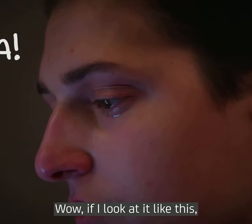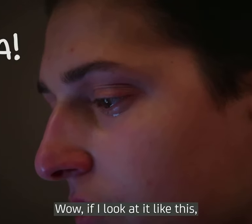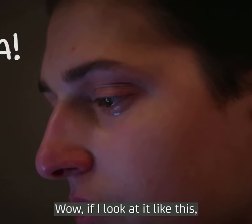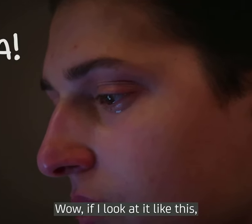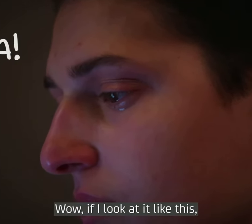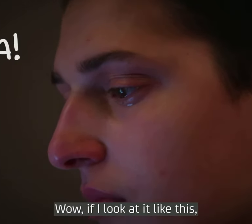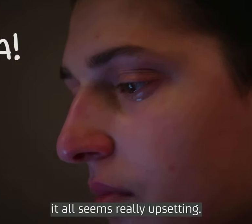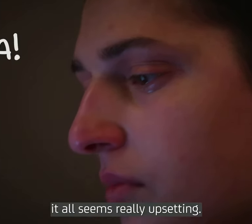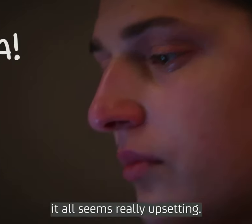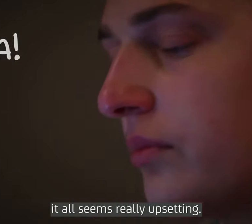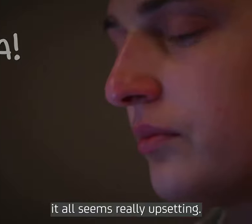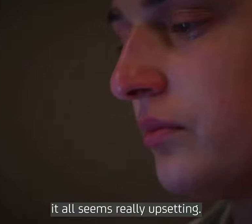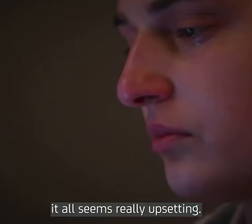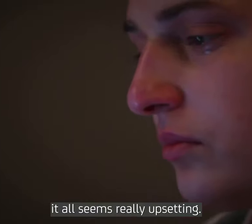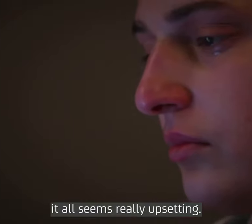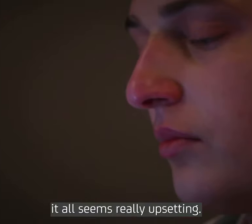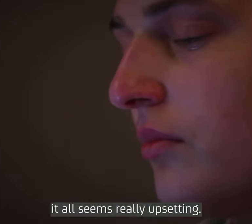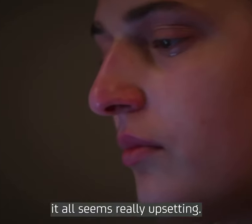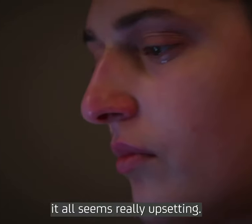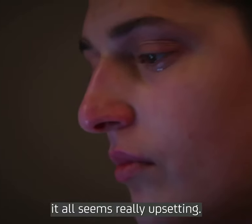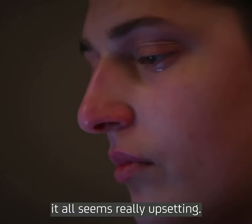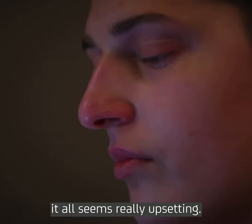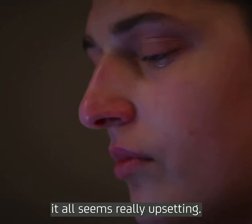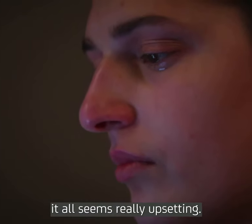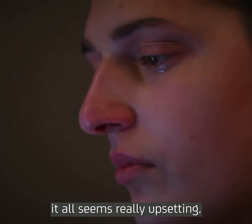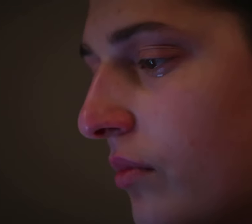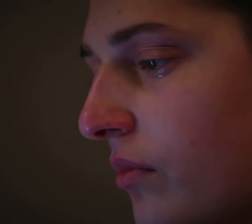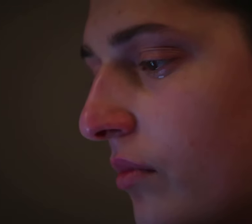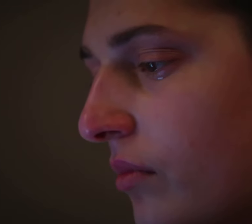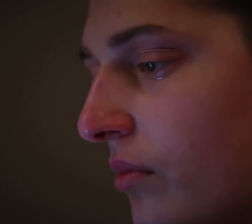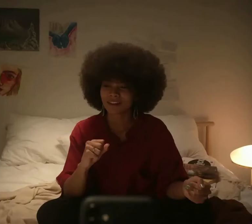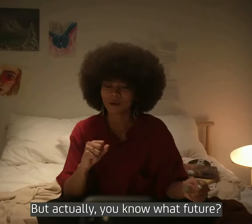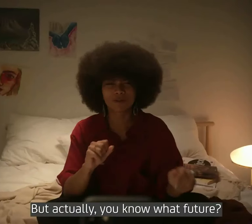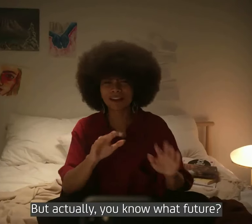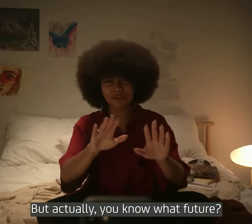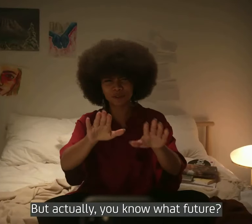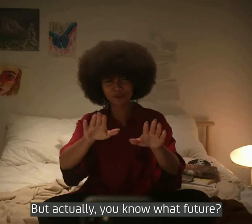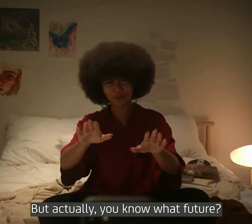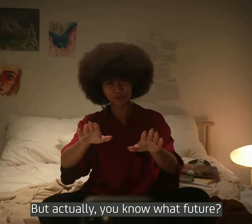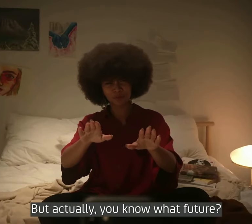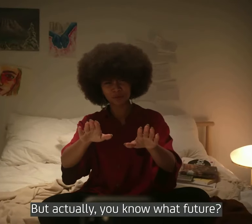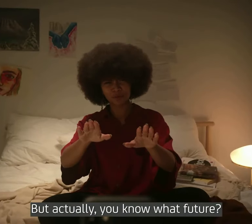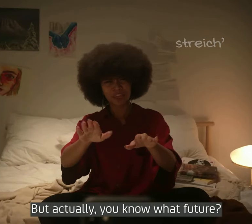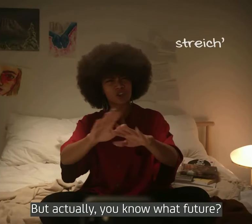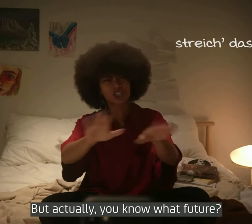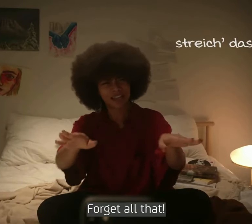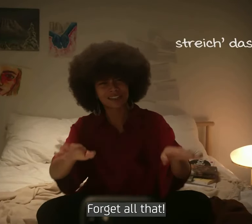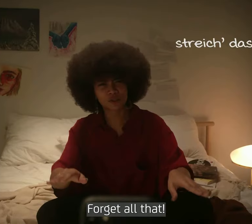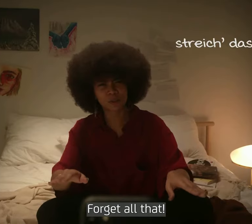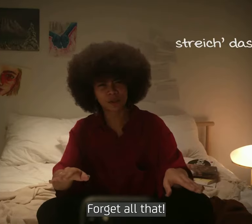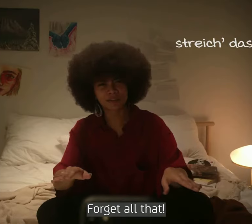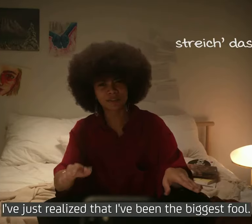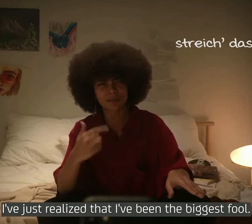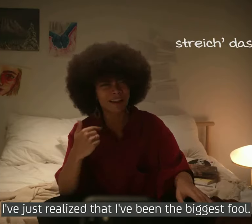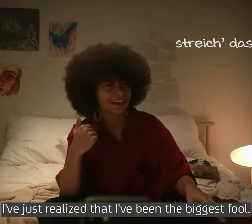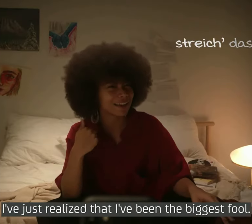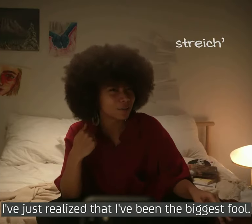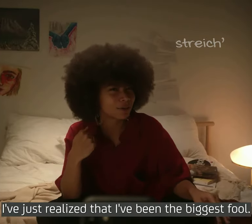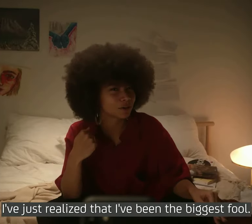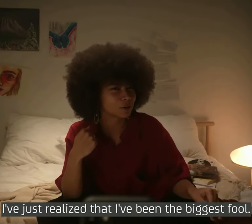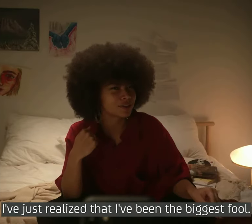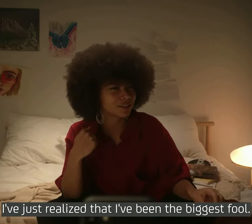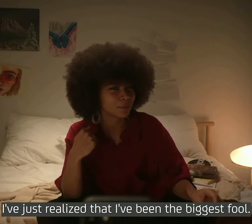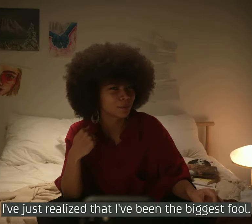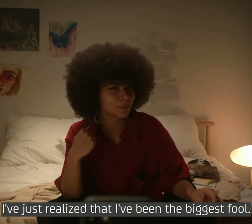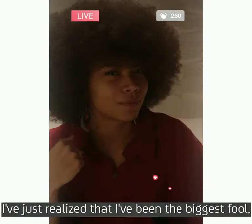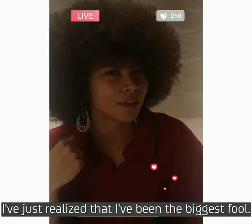If I at all, it's all really lot of excitement. Or we know what? Zukunft streicht das komplett. merke gerade,